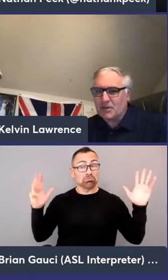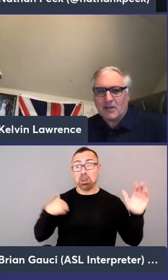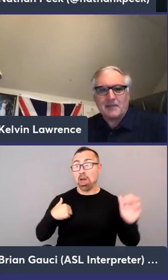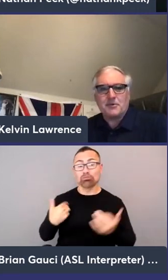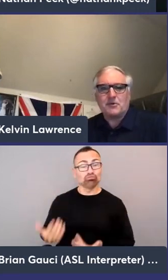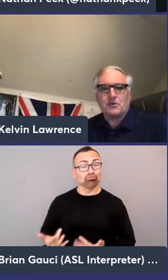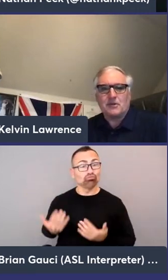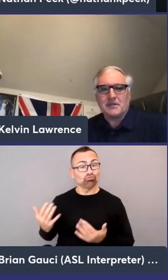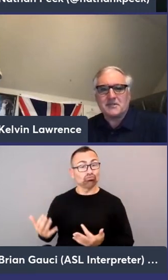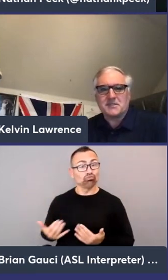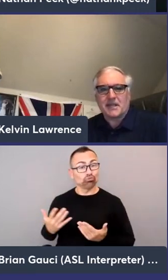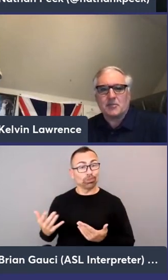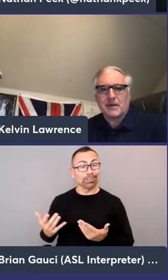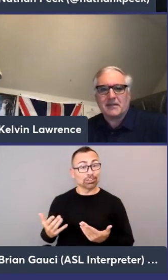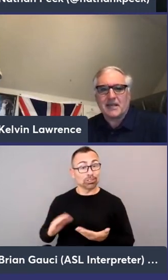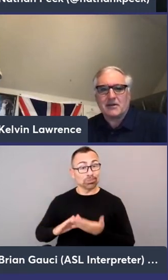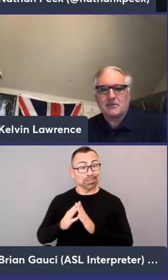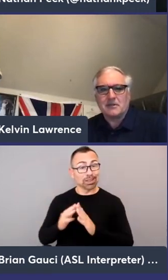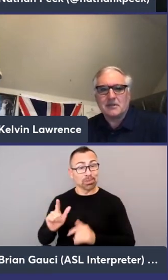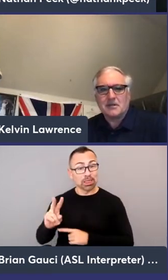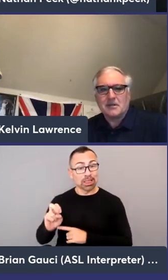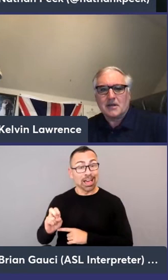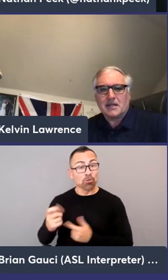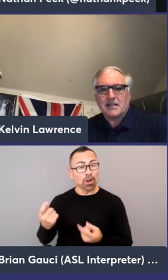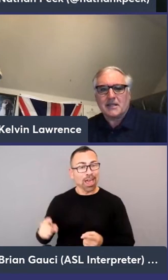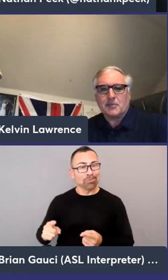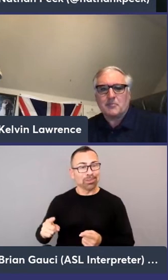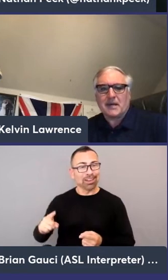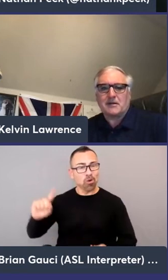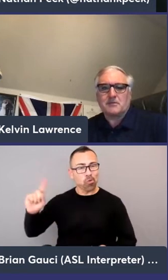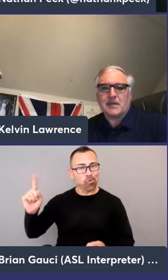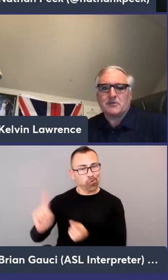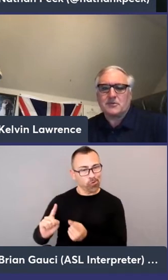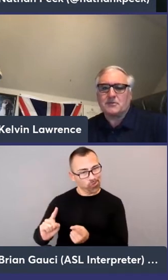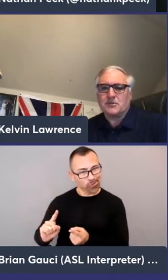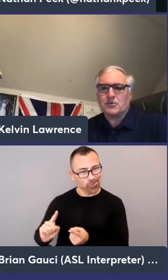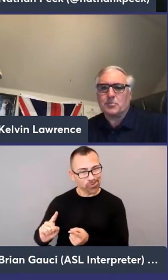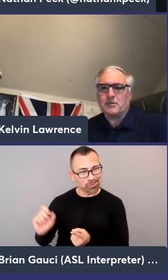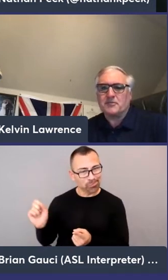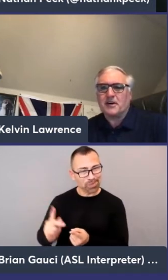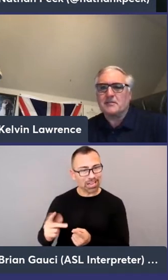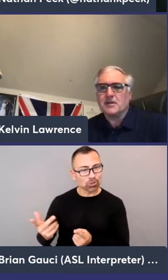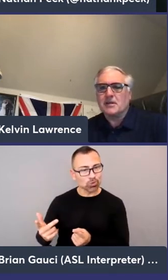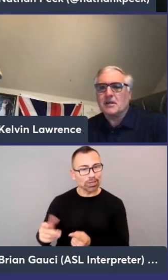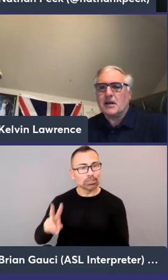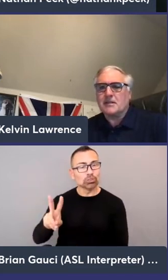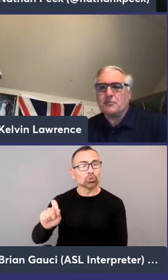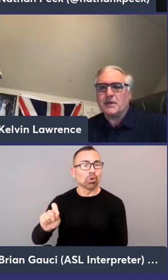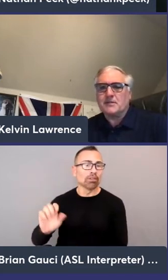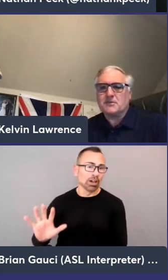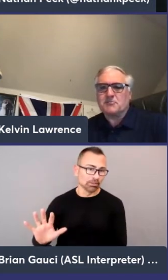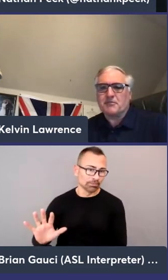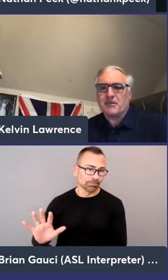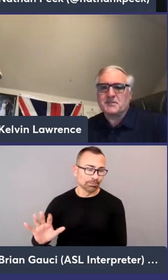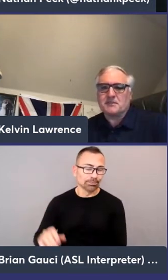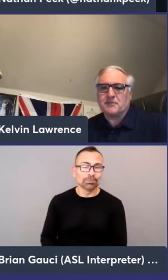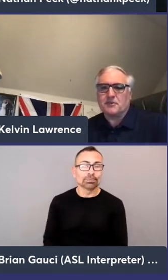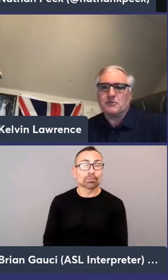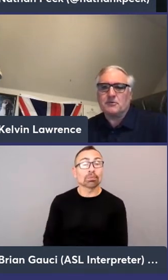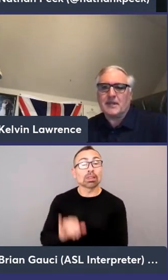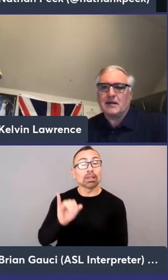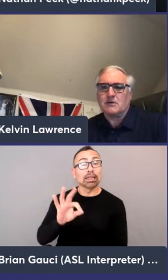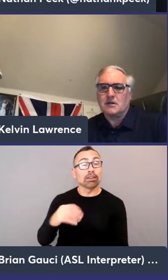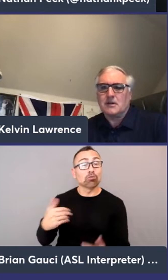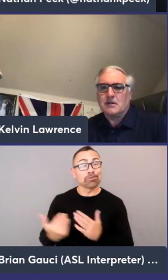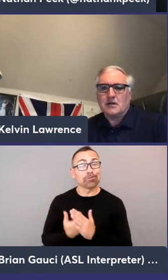to go live with you all, it just scaled back down. And again, it went back down to 2.5. And if we just refresh the